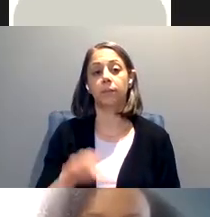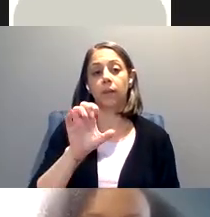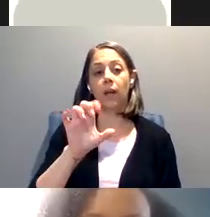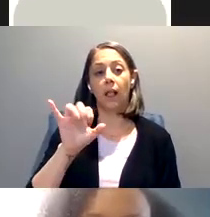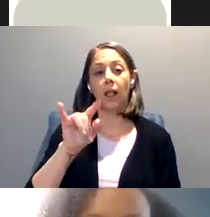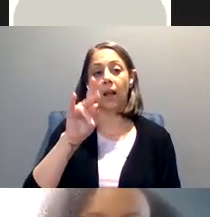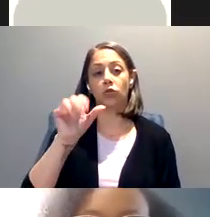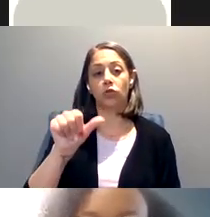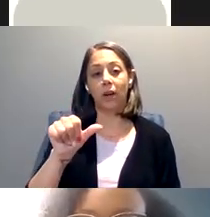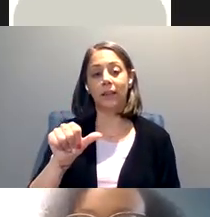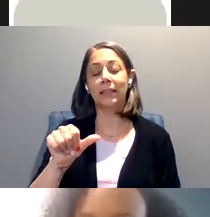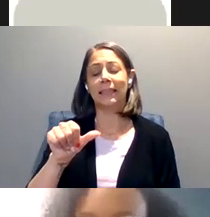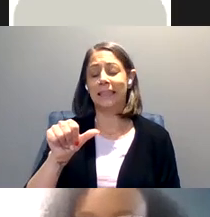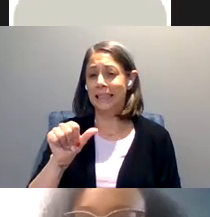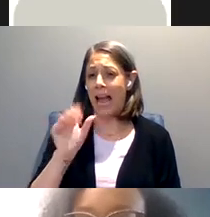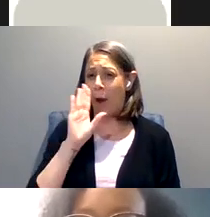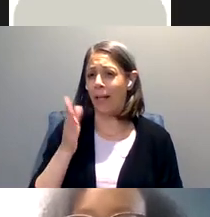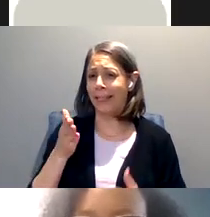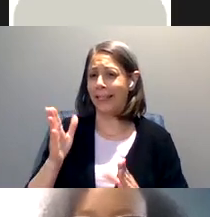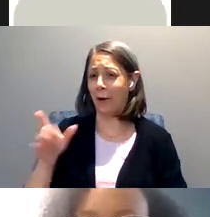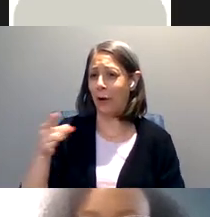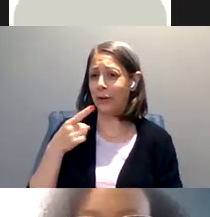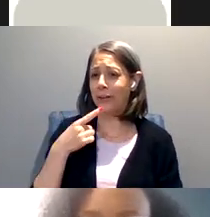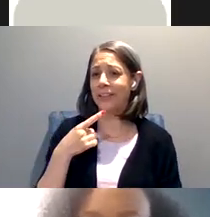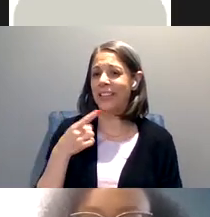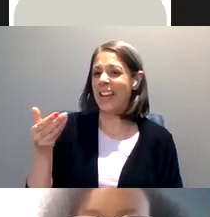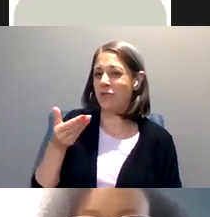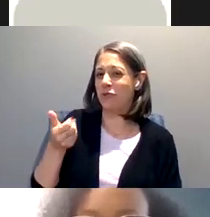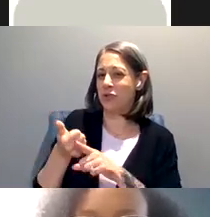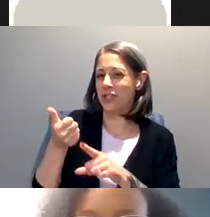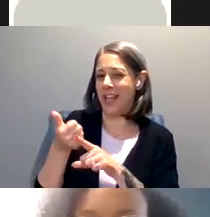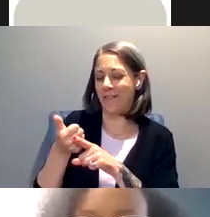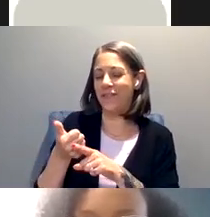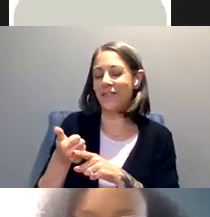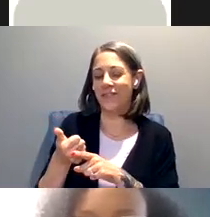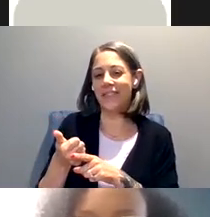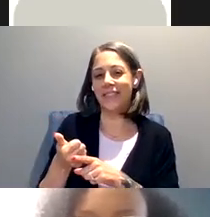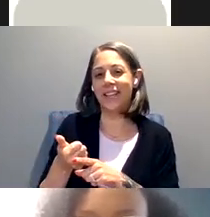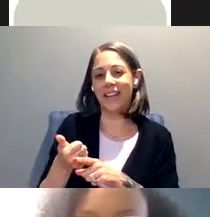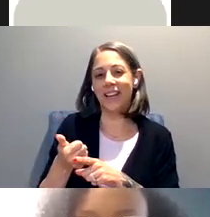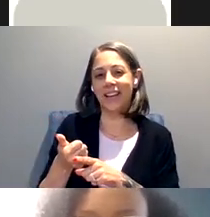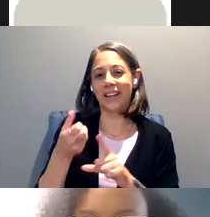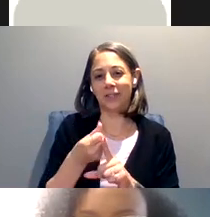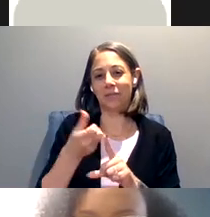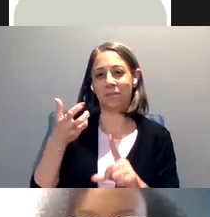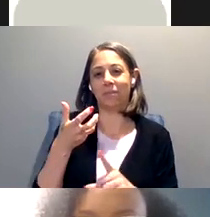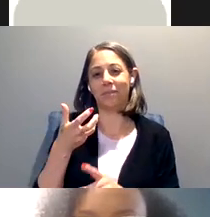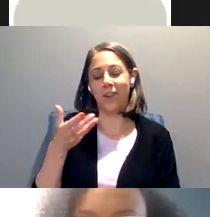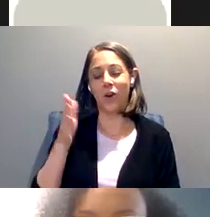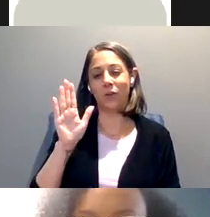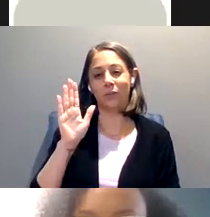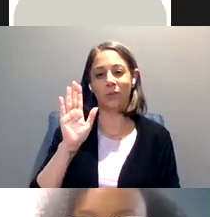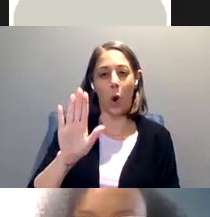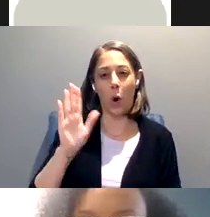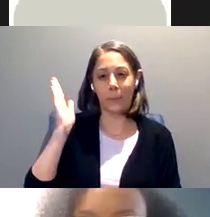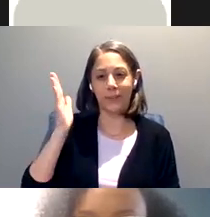Electra, and I'm going to let her introduce herself and go into her presentation. So thank you